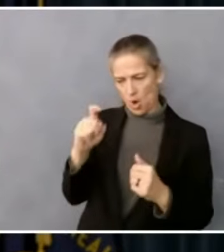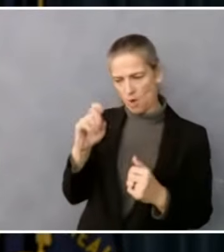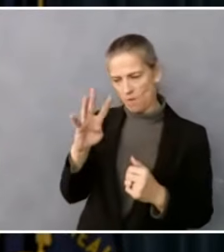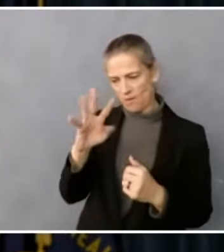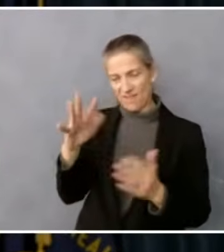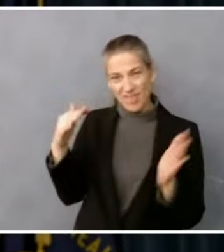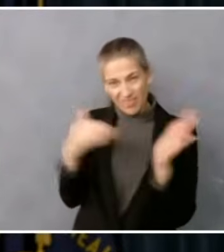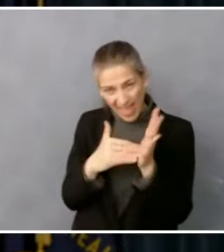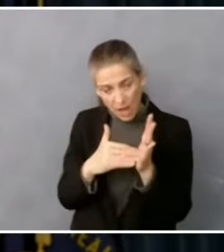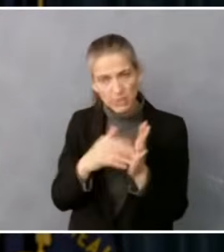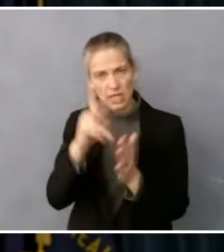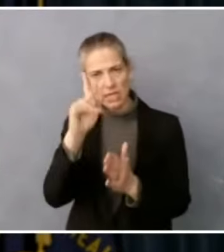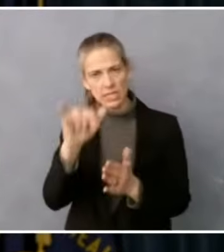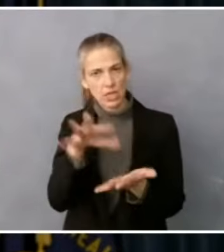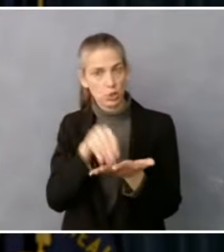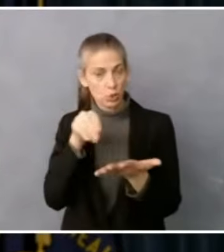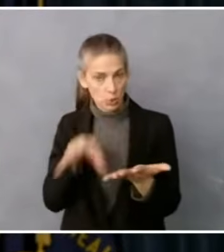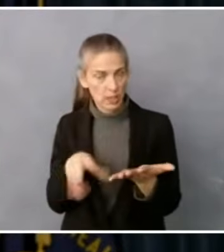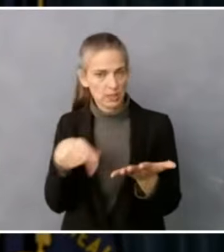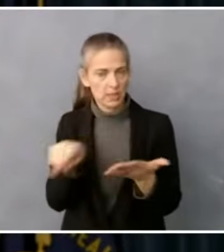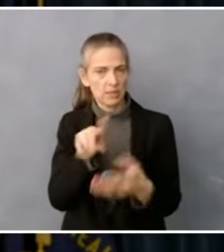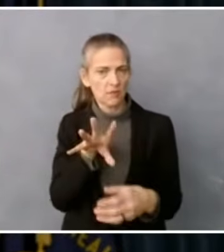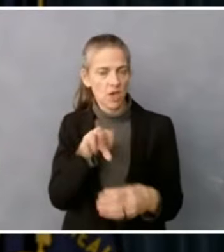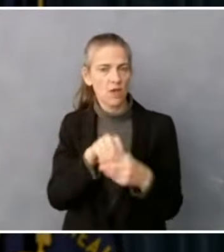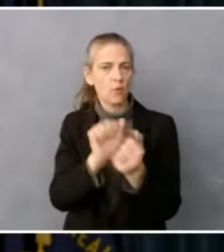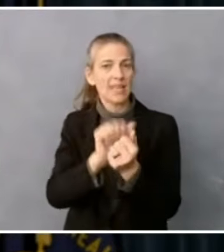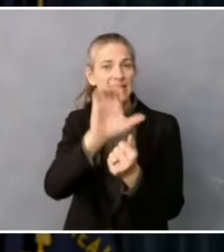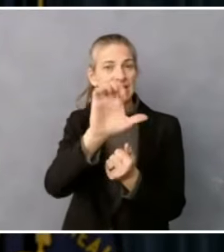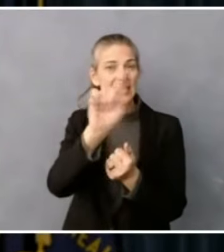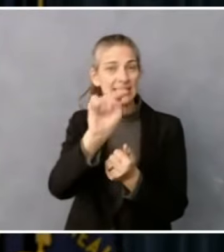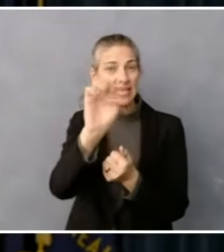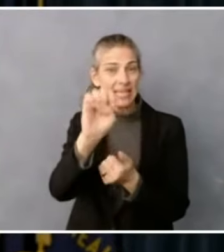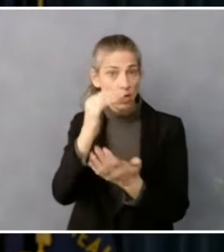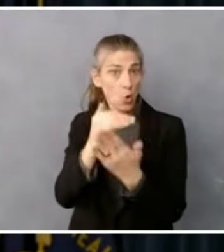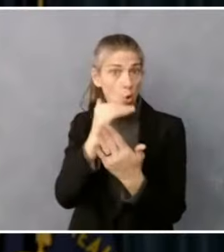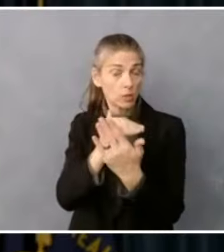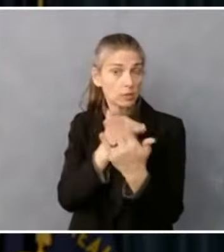145,000 Kentucky students enrolled in CTE courses during the